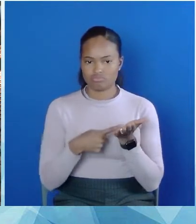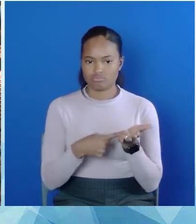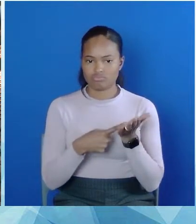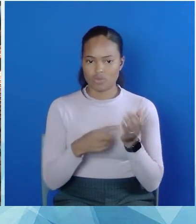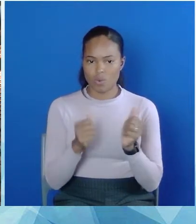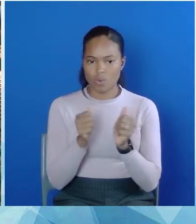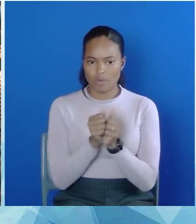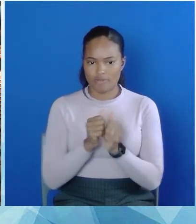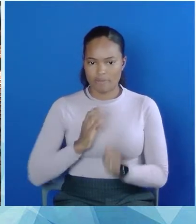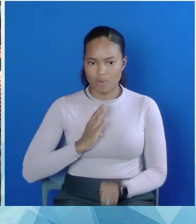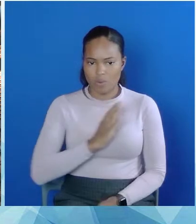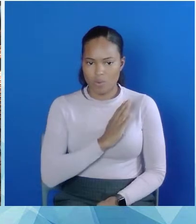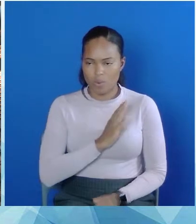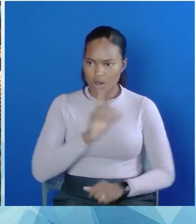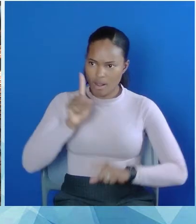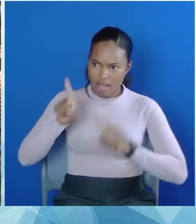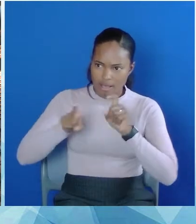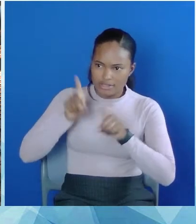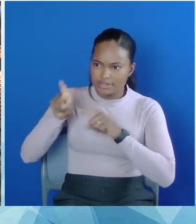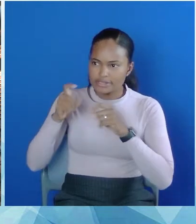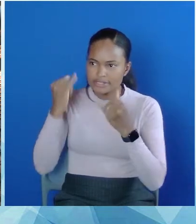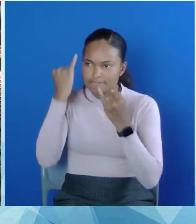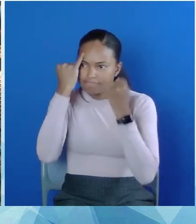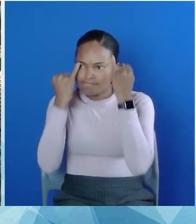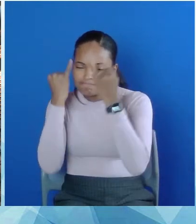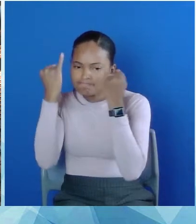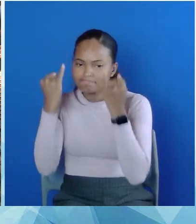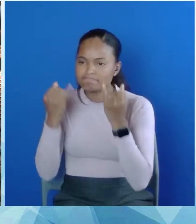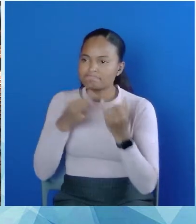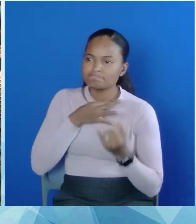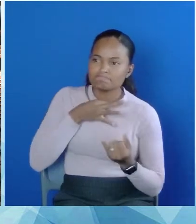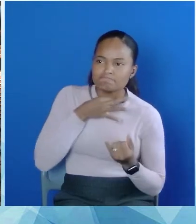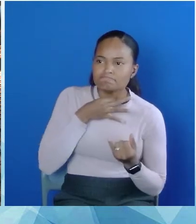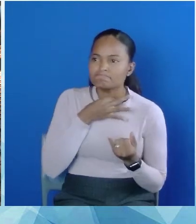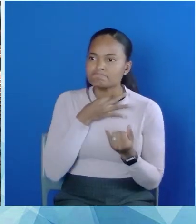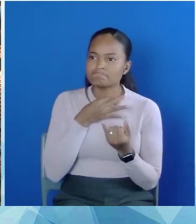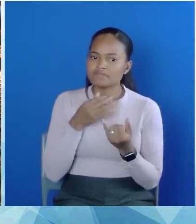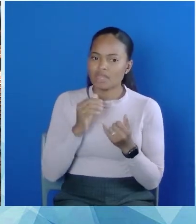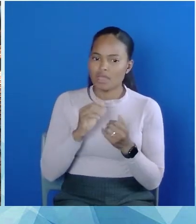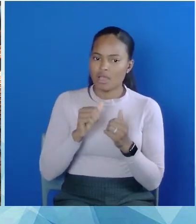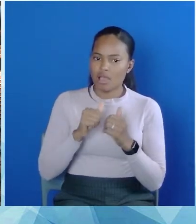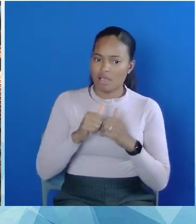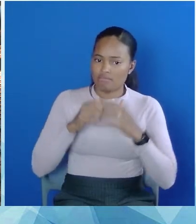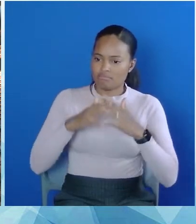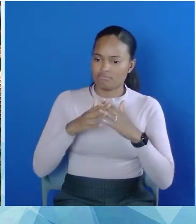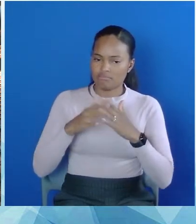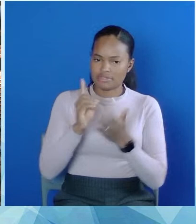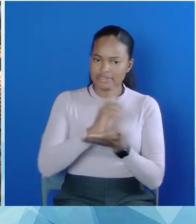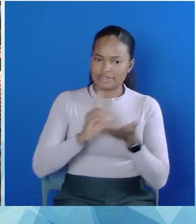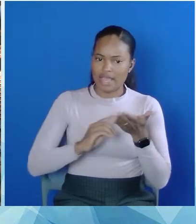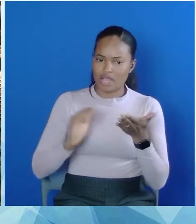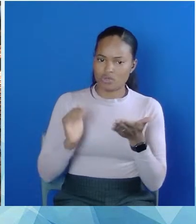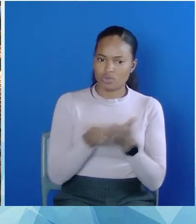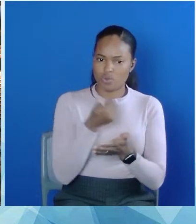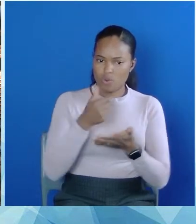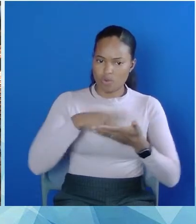and asking for ideas and being able to design new programs and move things